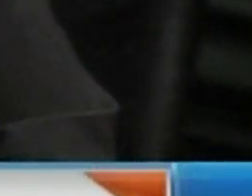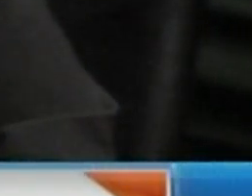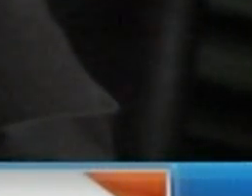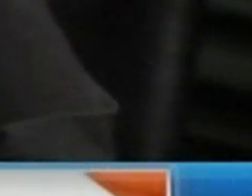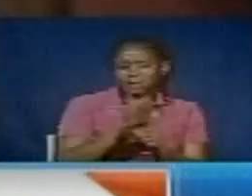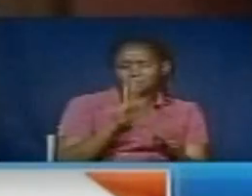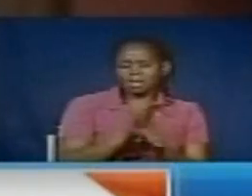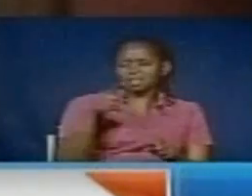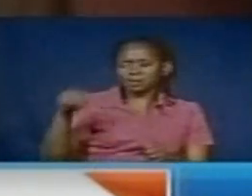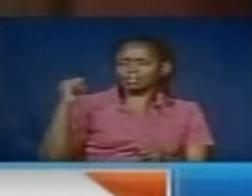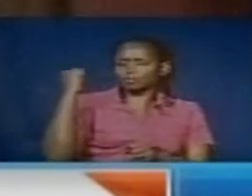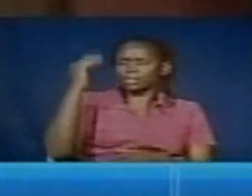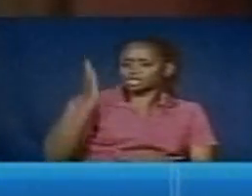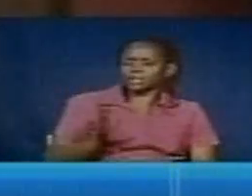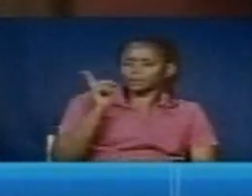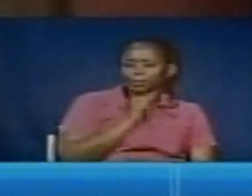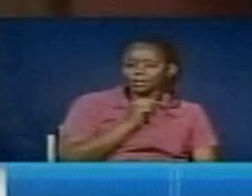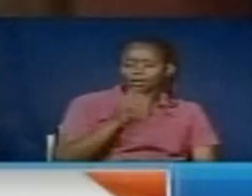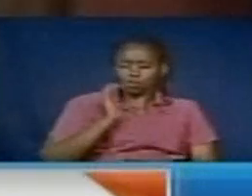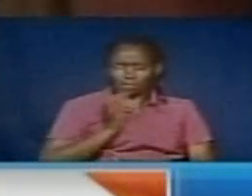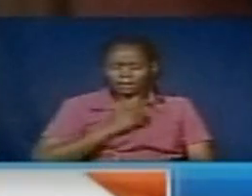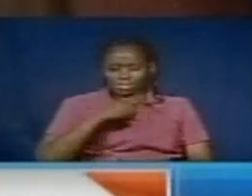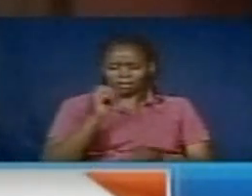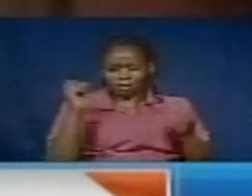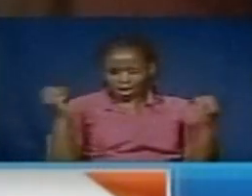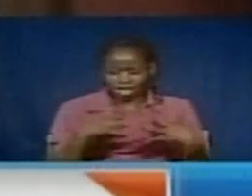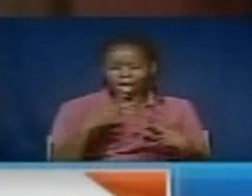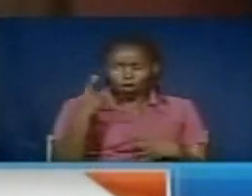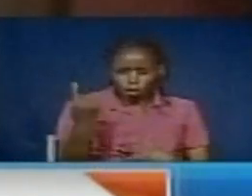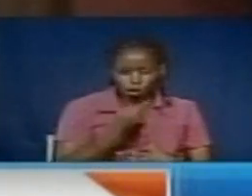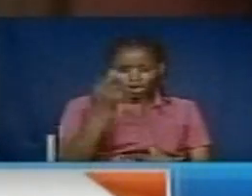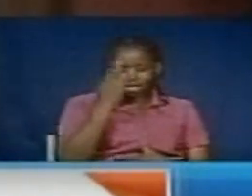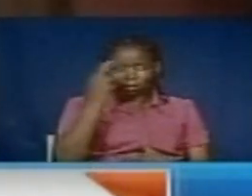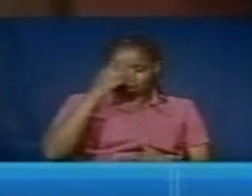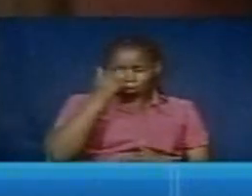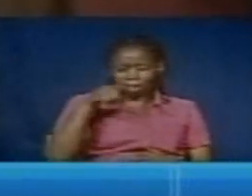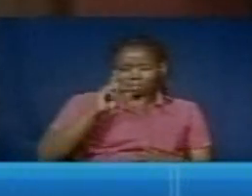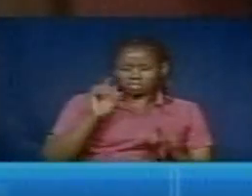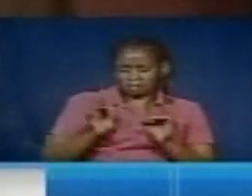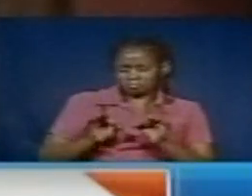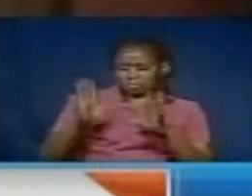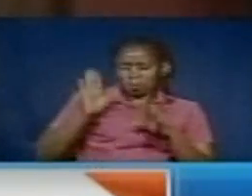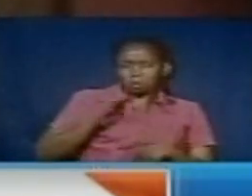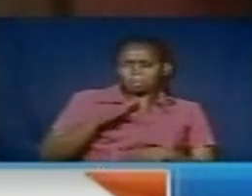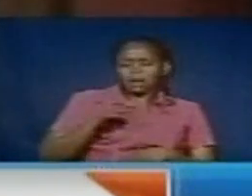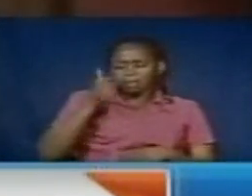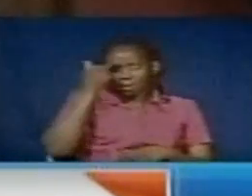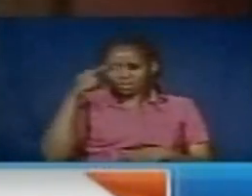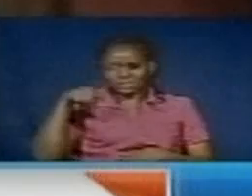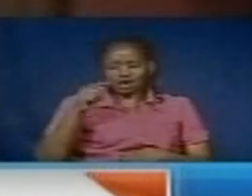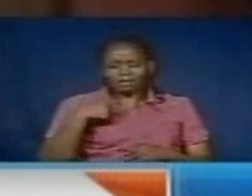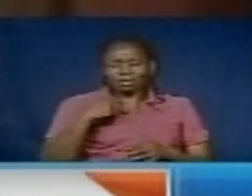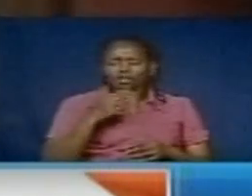the trade issues. The committee is clear that the only reason they have rejected her is because she